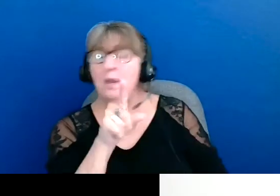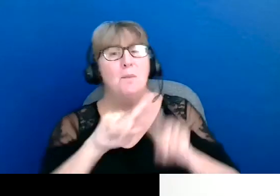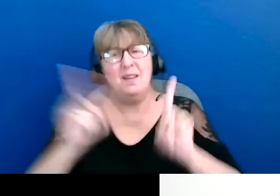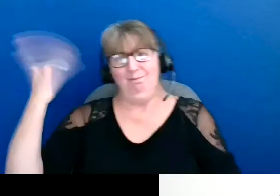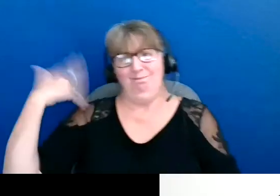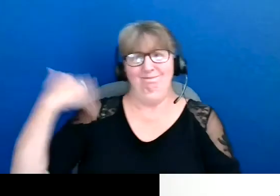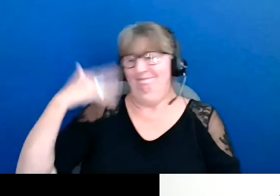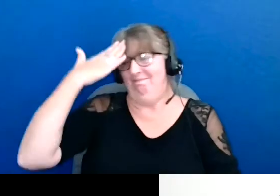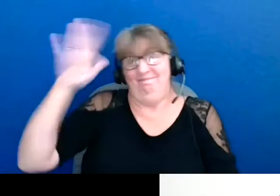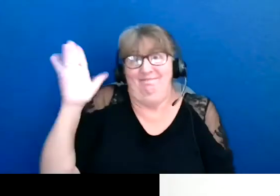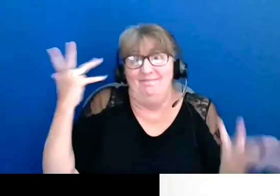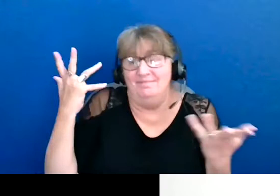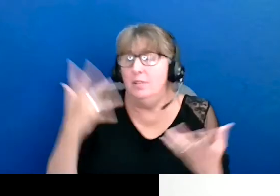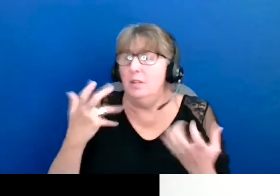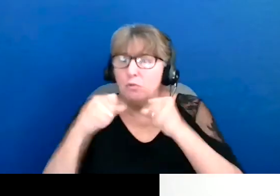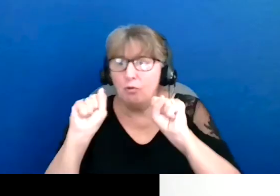I had to do something.